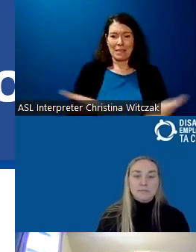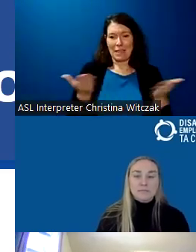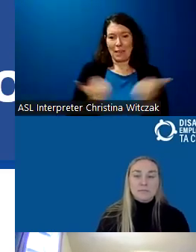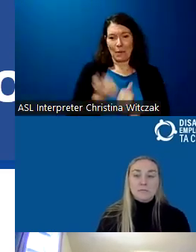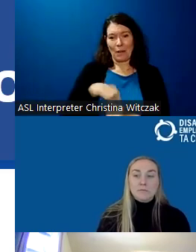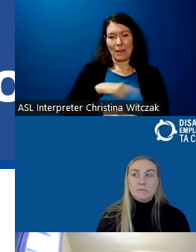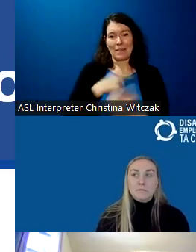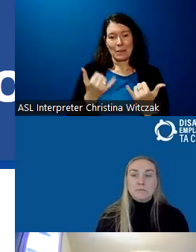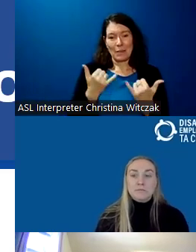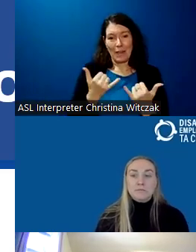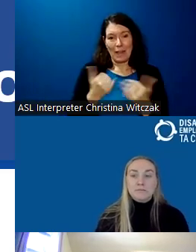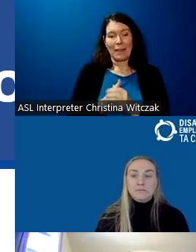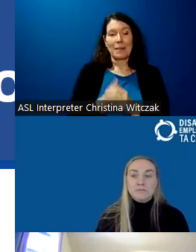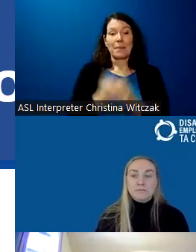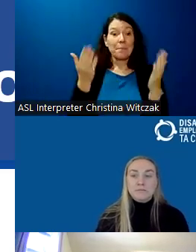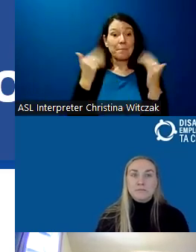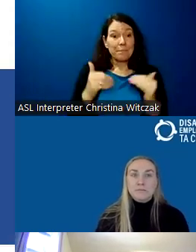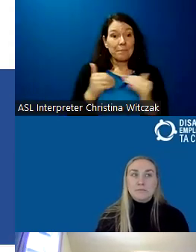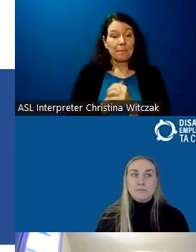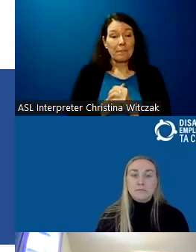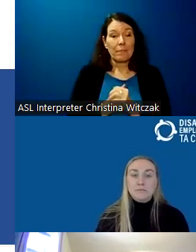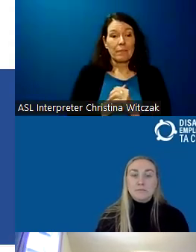us today. Next slide, please.